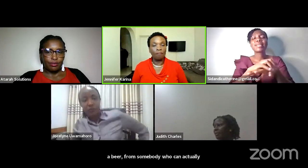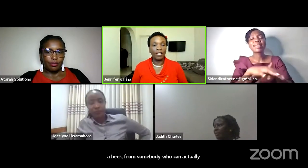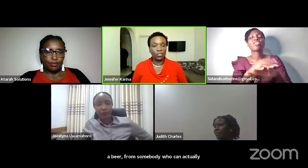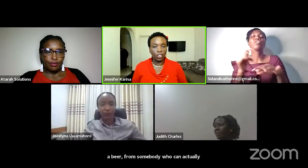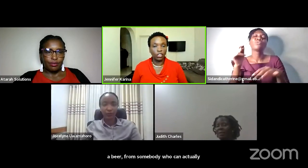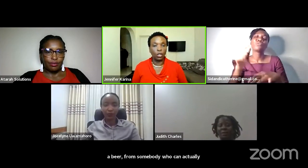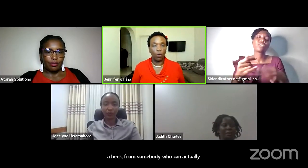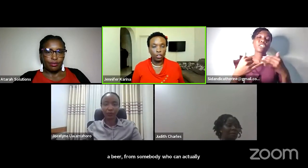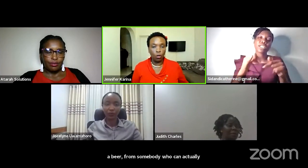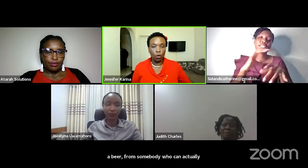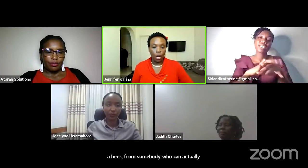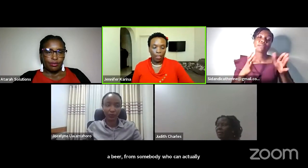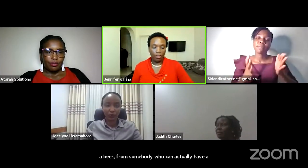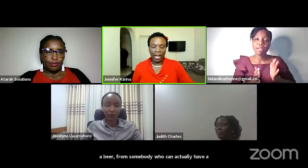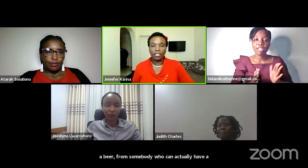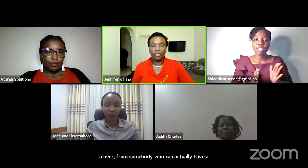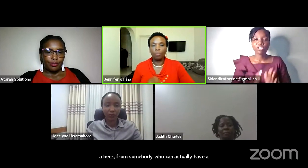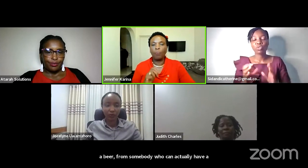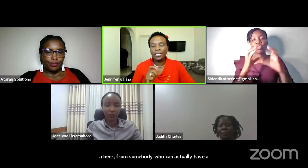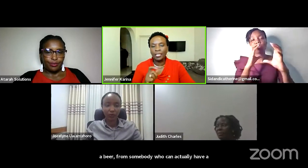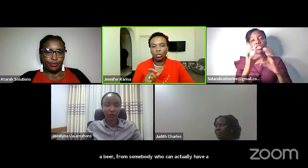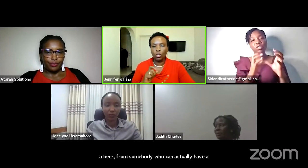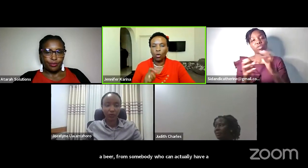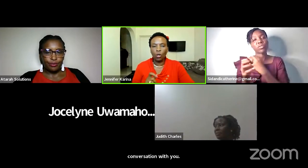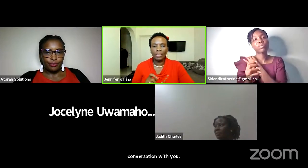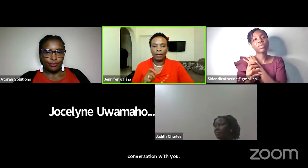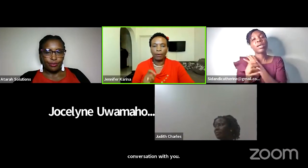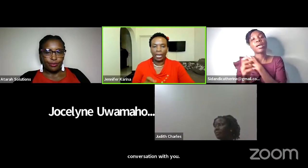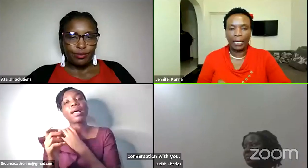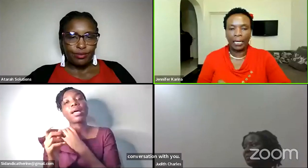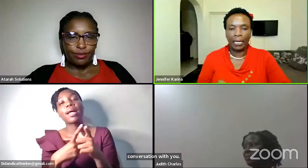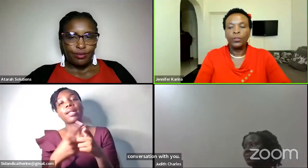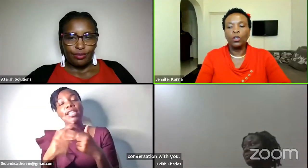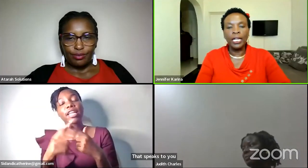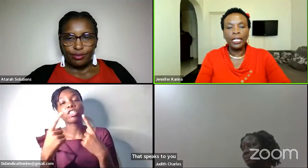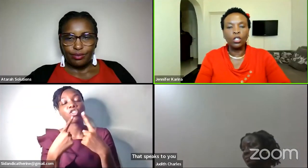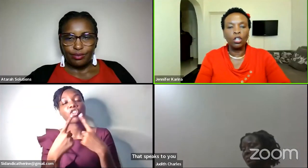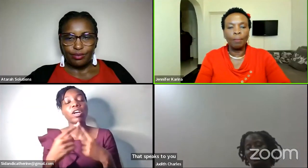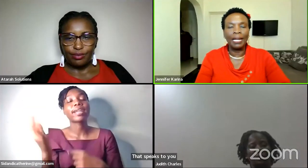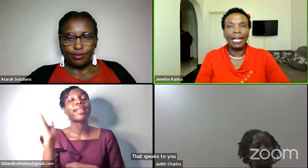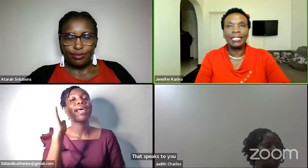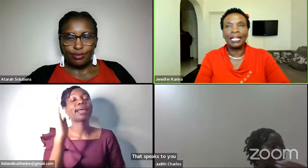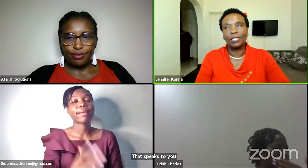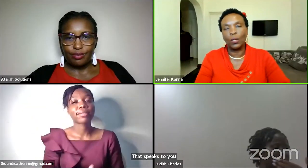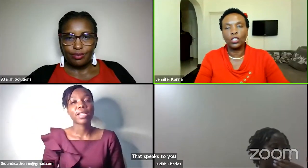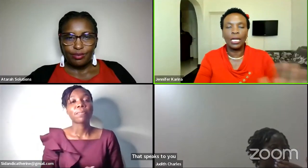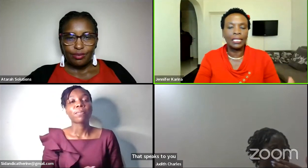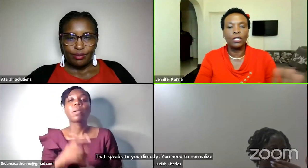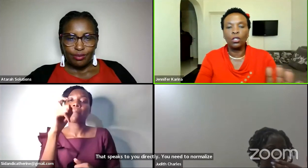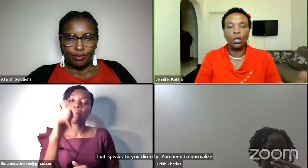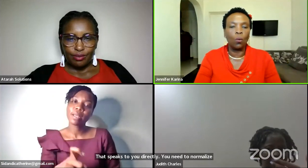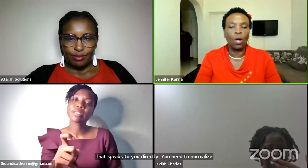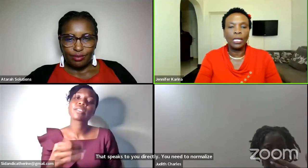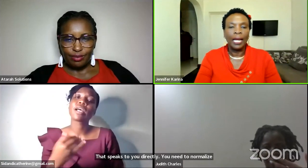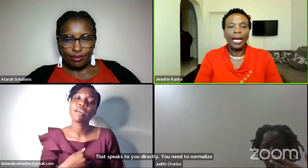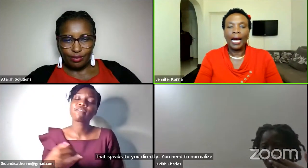a conversation with you that speaks to you directly. You need to normalize that situation and say,